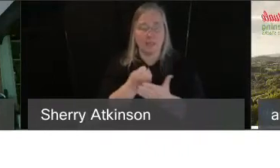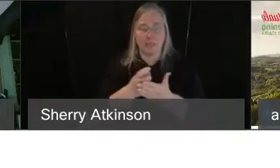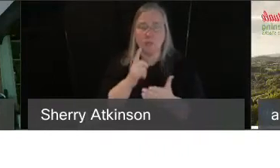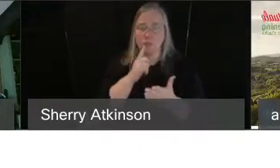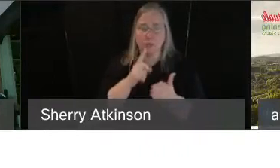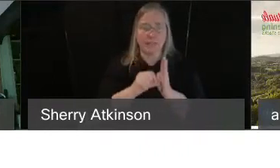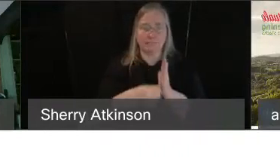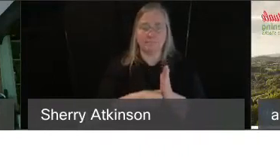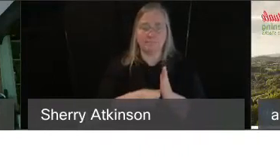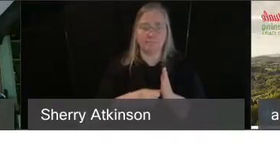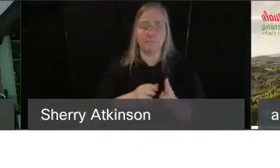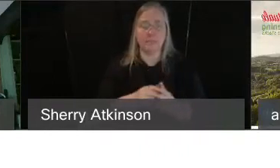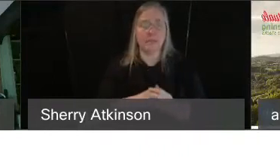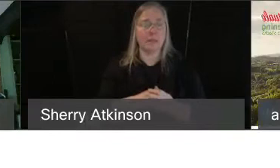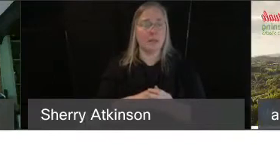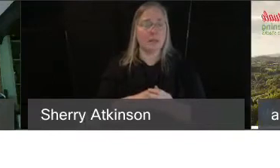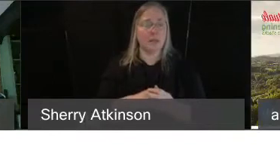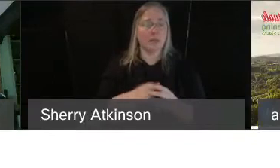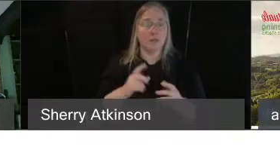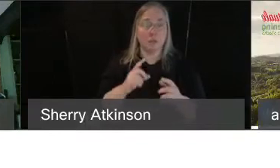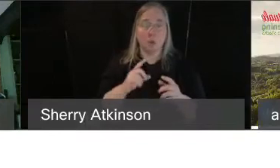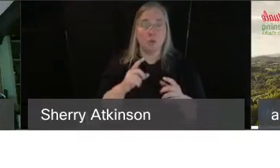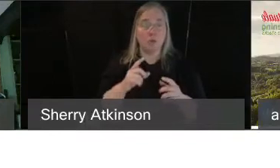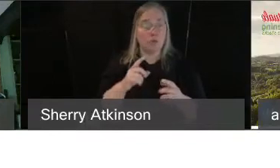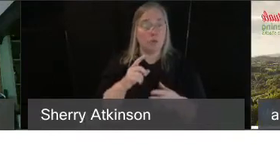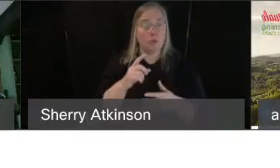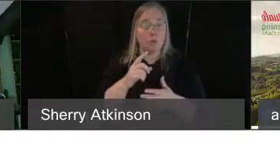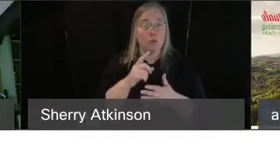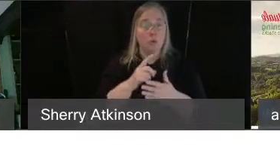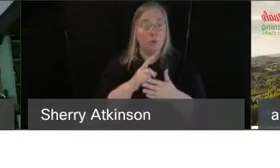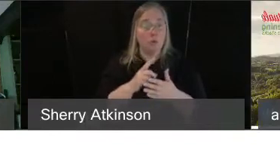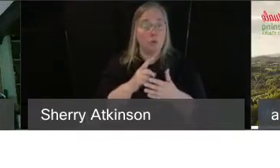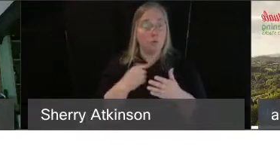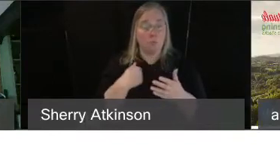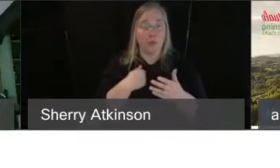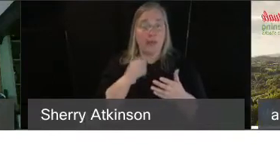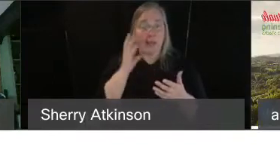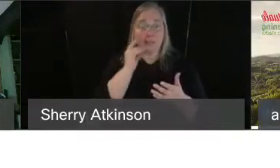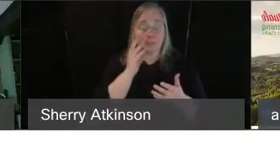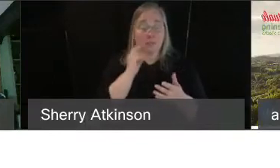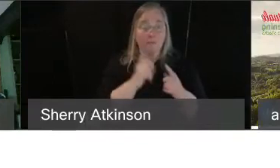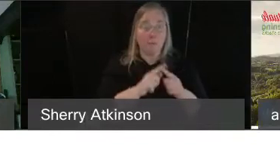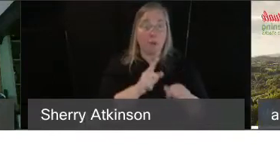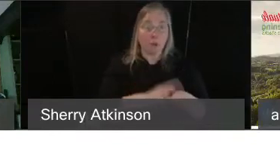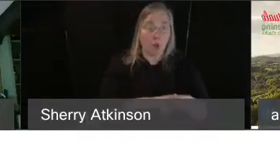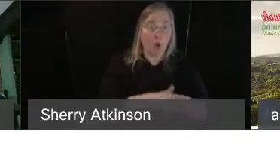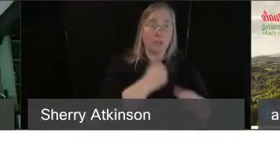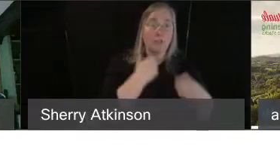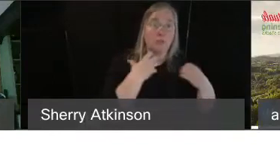here. But we've went from the longest recovery on history to the deepest decline in history.